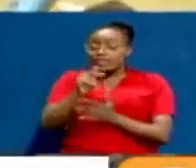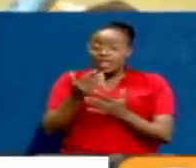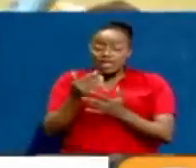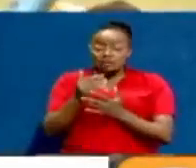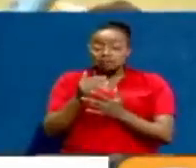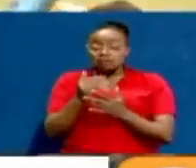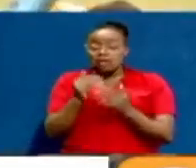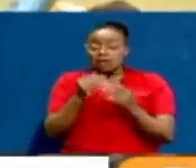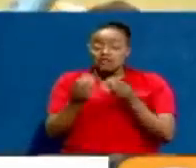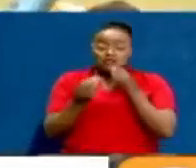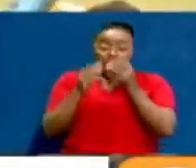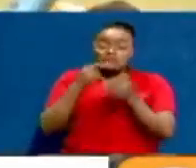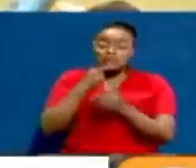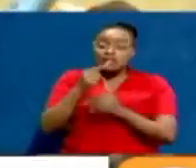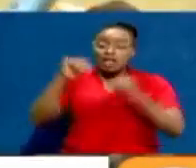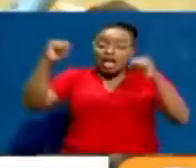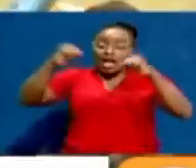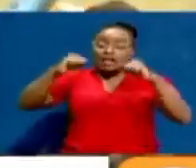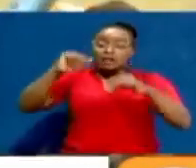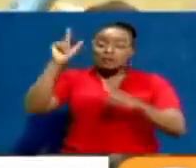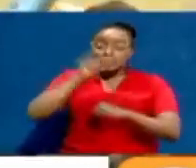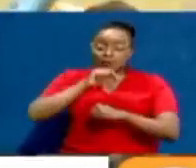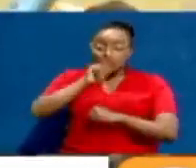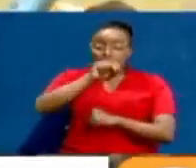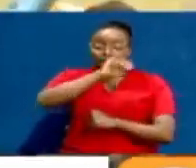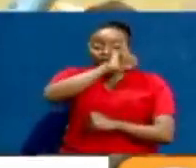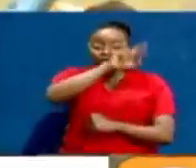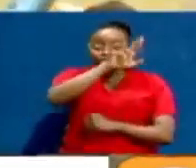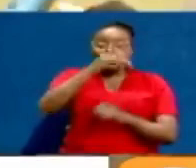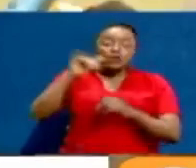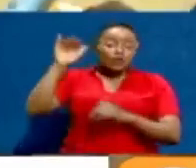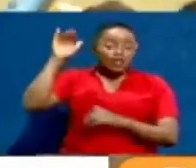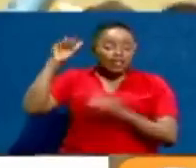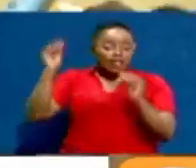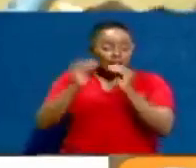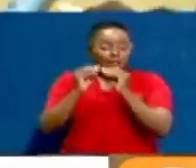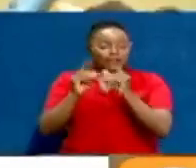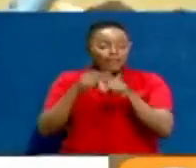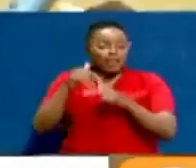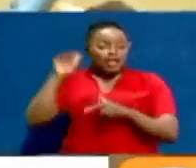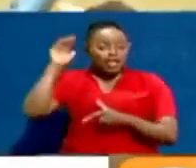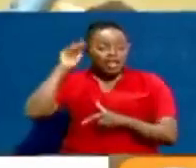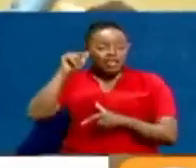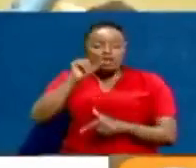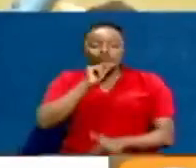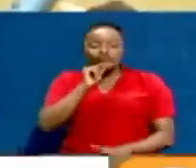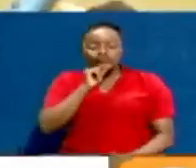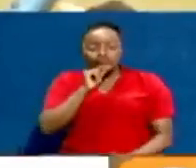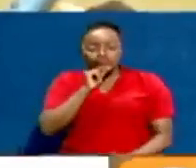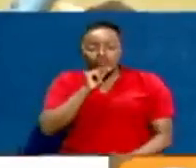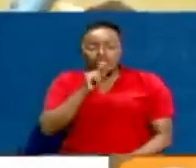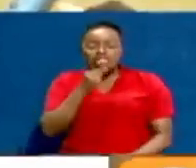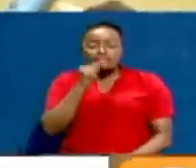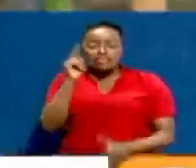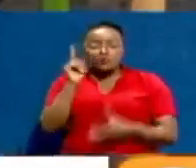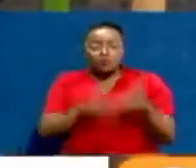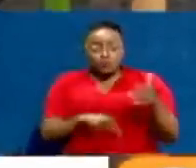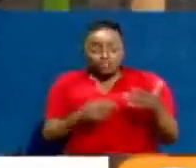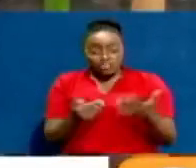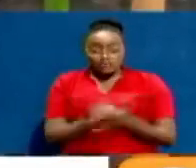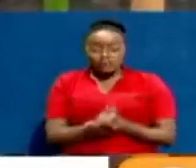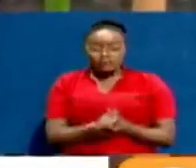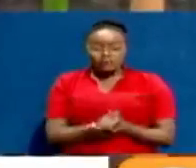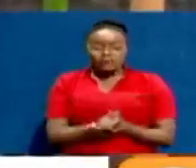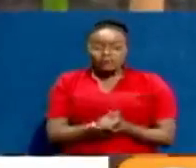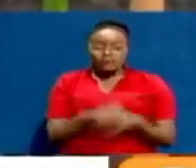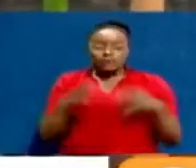hapa, mekubaliana, sewa Njuri pia watakutana wasikie huyu kijana wa mchana yao anasema nini. Kwa